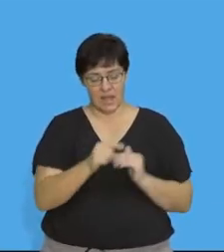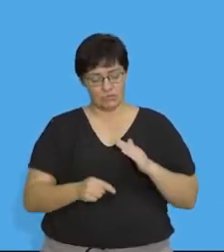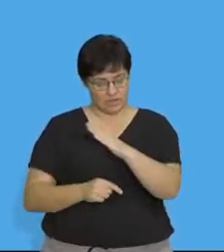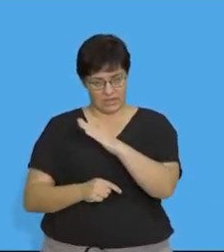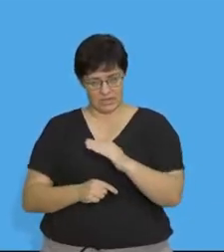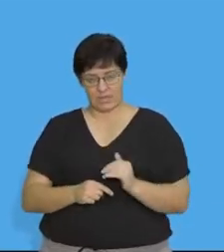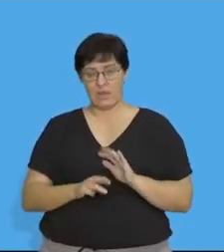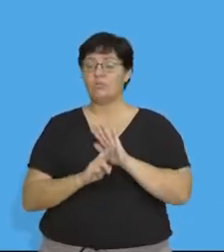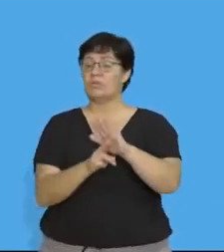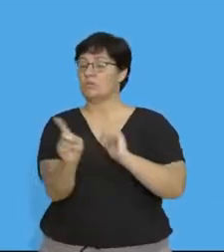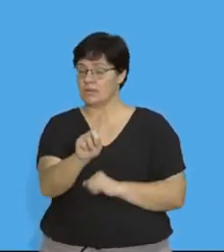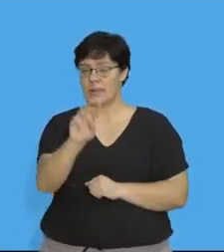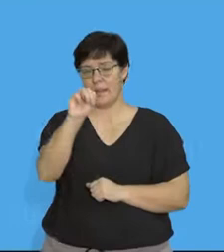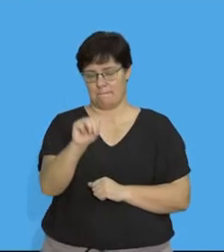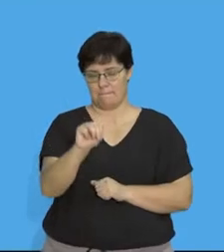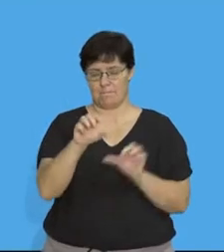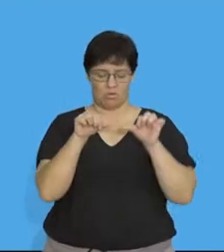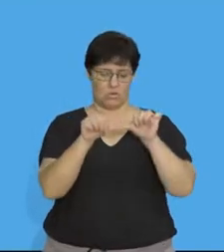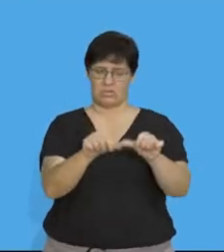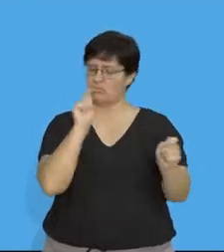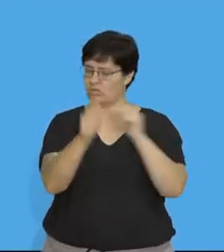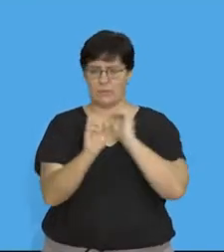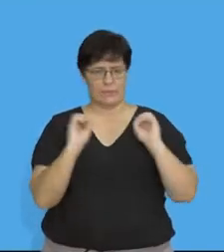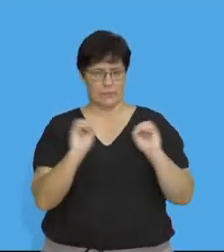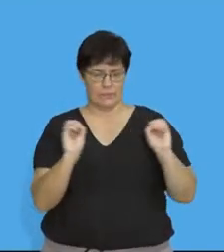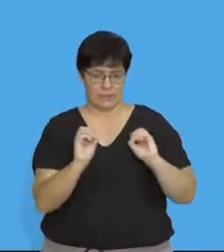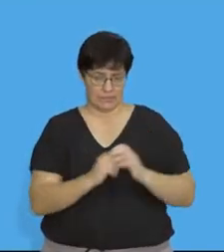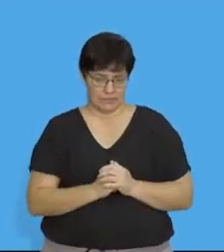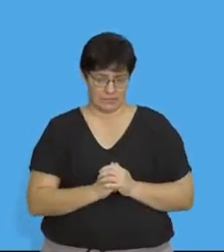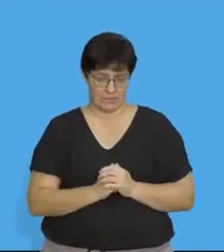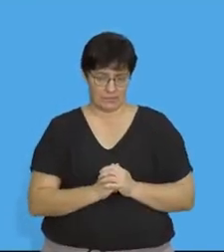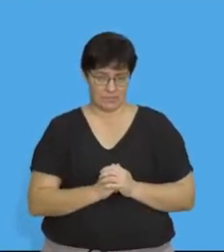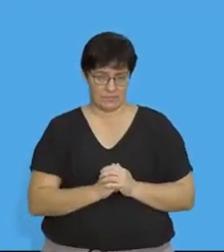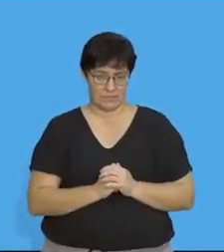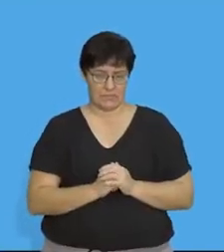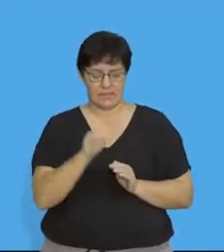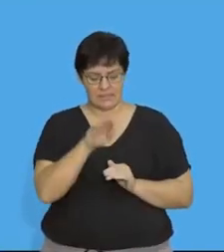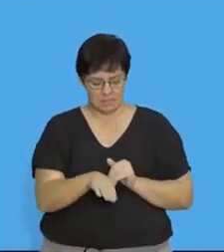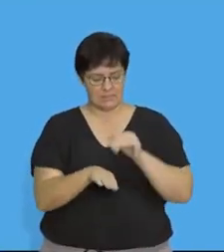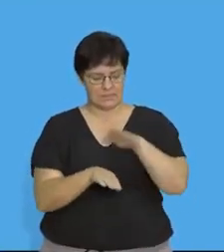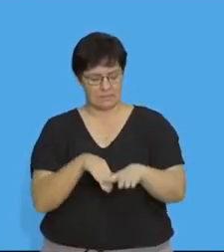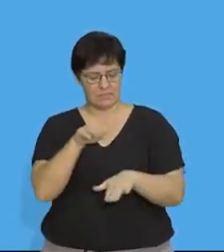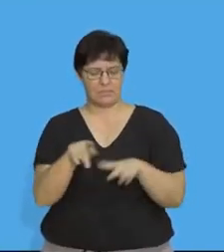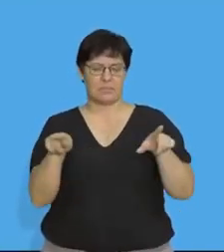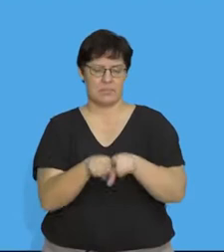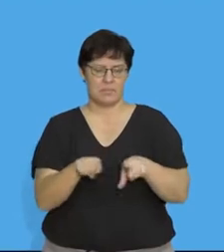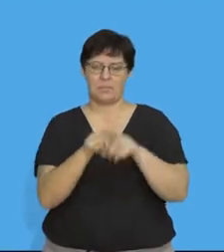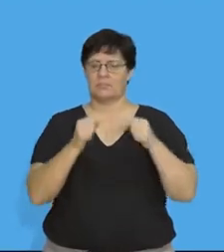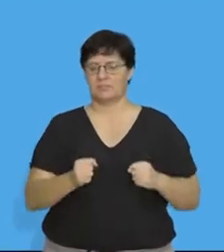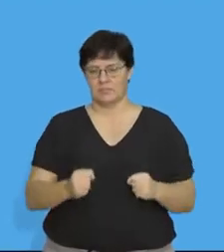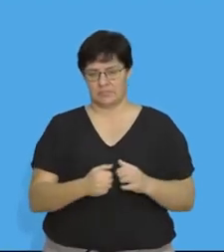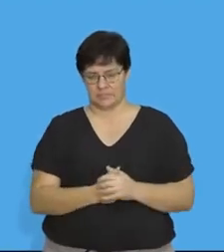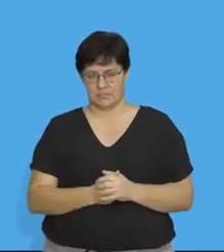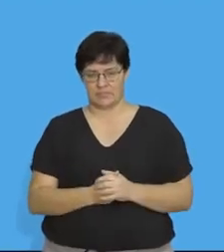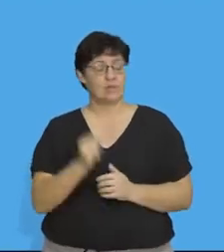constant. It's not changing. So these steps are the same. The important thing I want you to